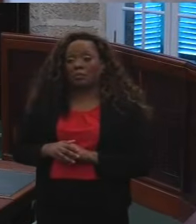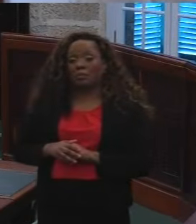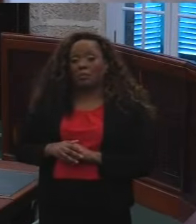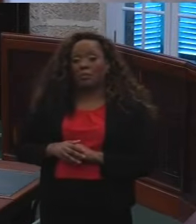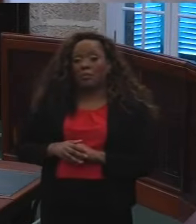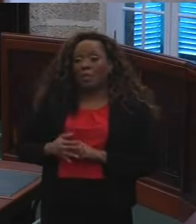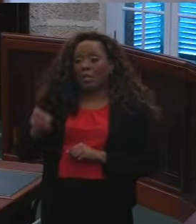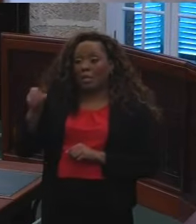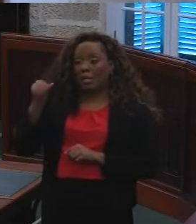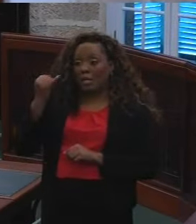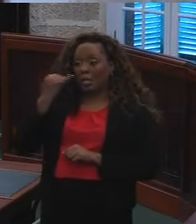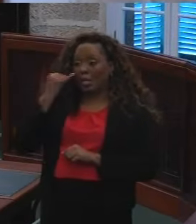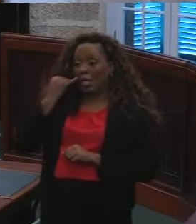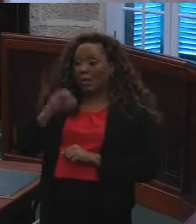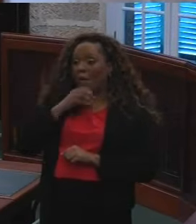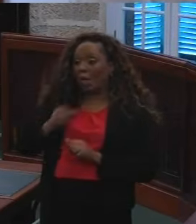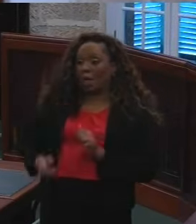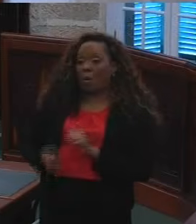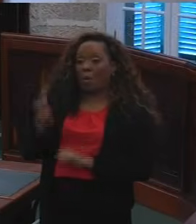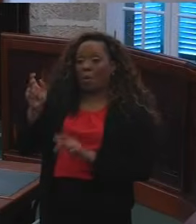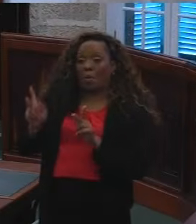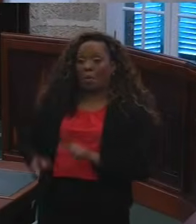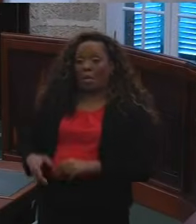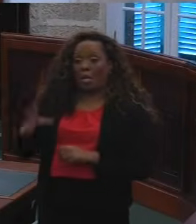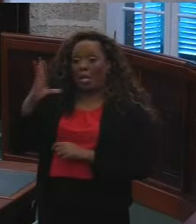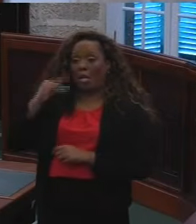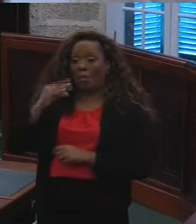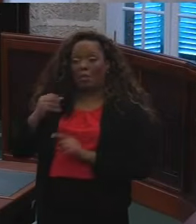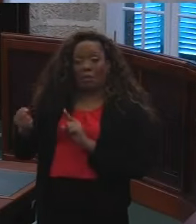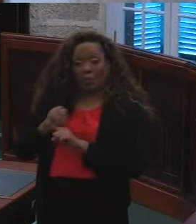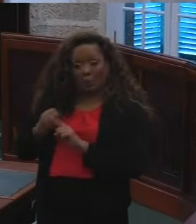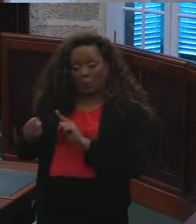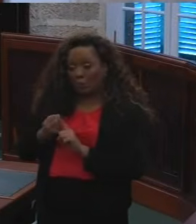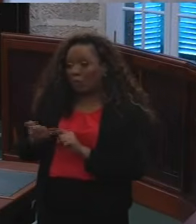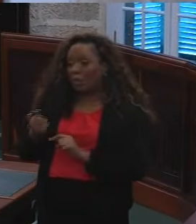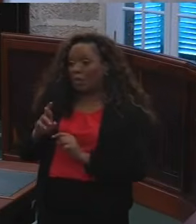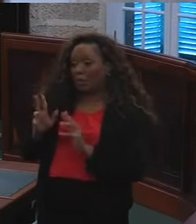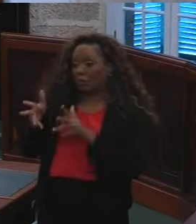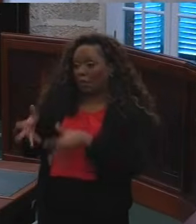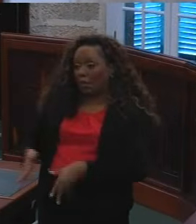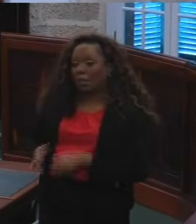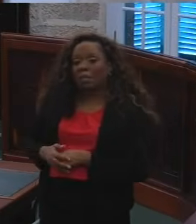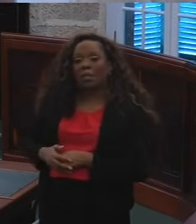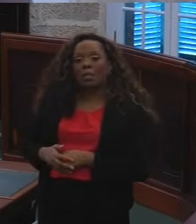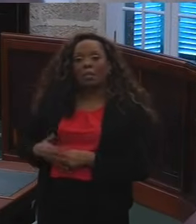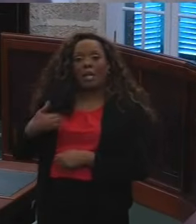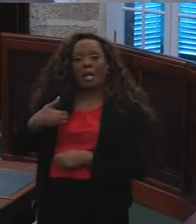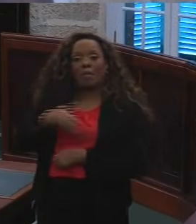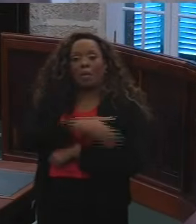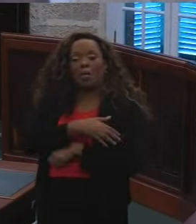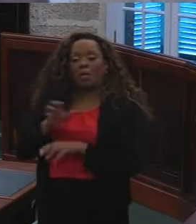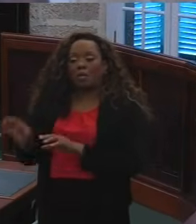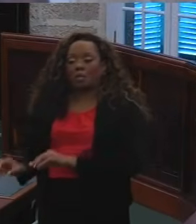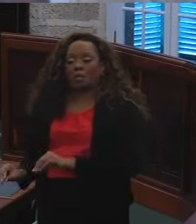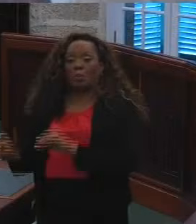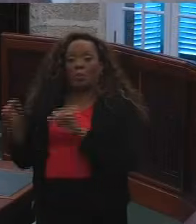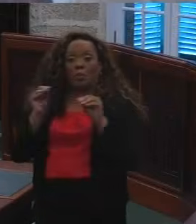safety. In this regard, the SEA, or the Social Empowerment Agency,